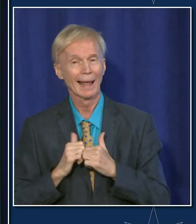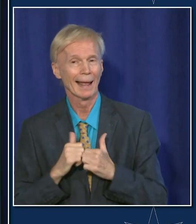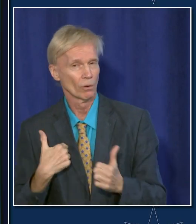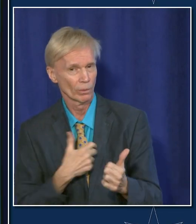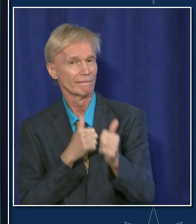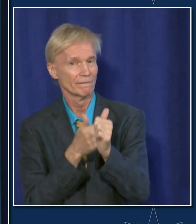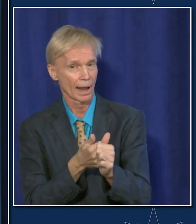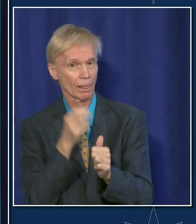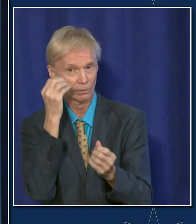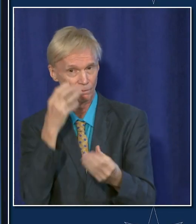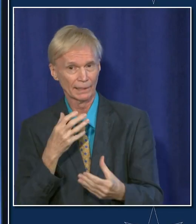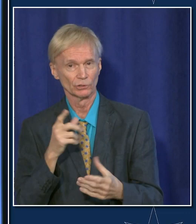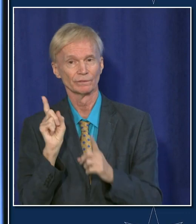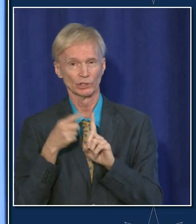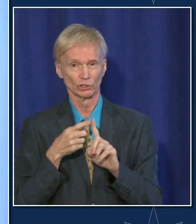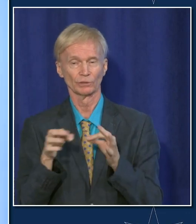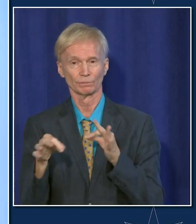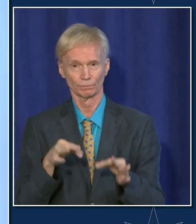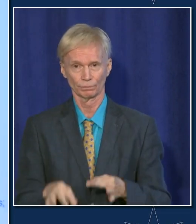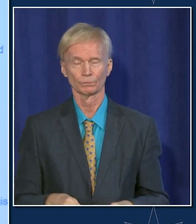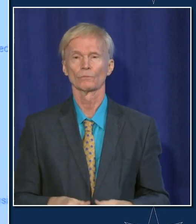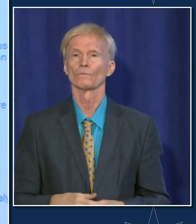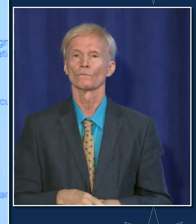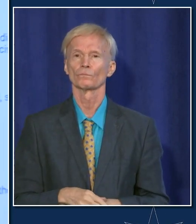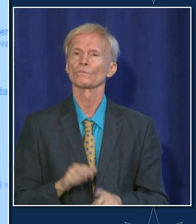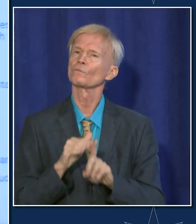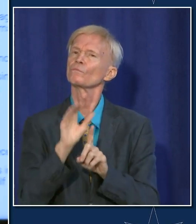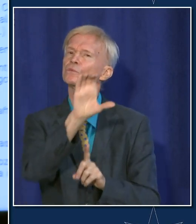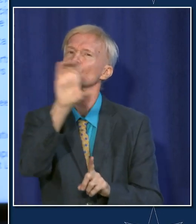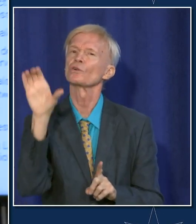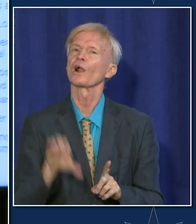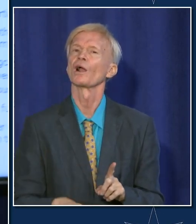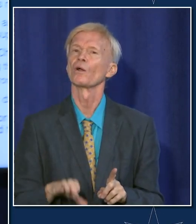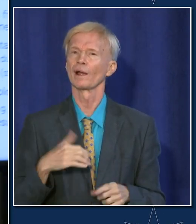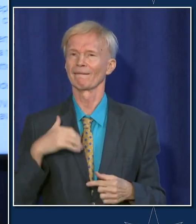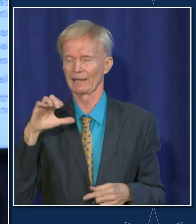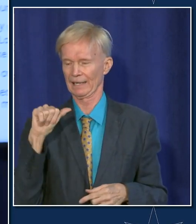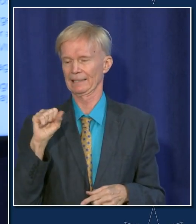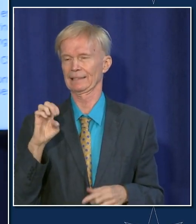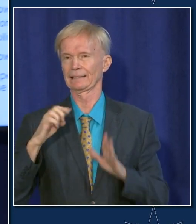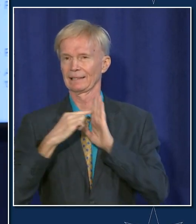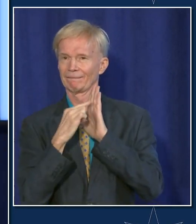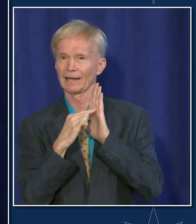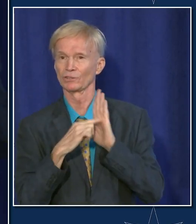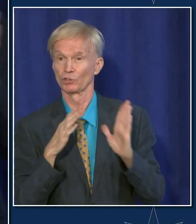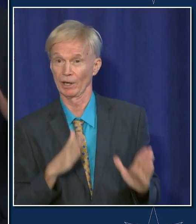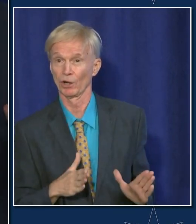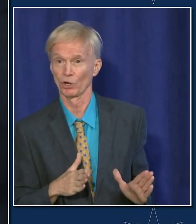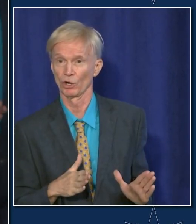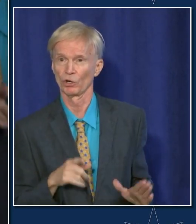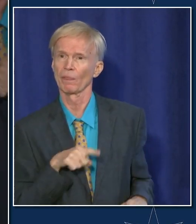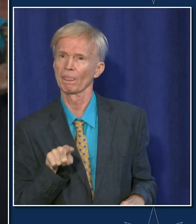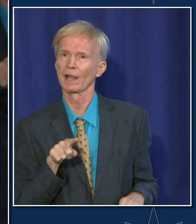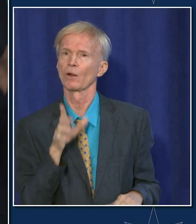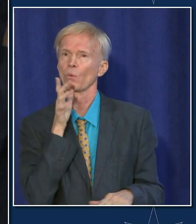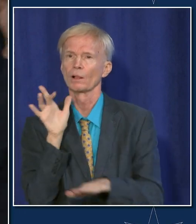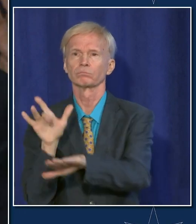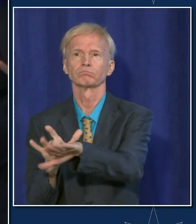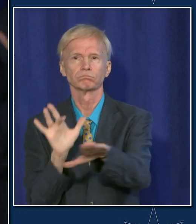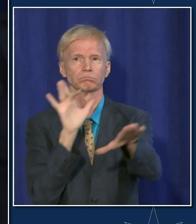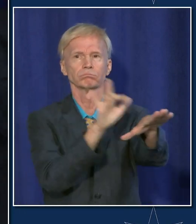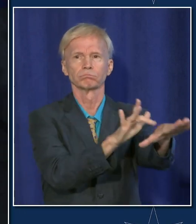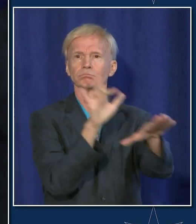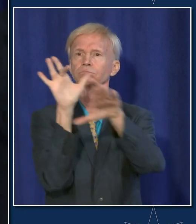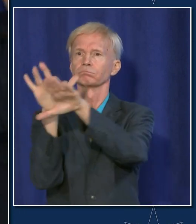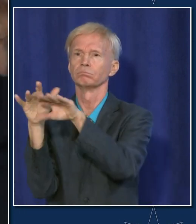and then I'll share the data. So as a reminder, Chicago's case investigators continue to reach out to interview